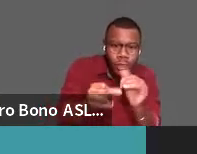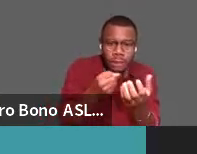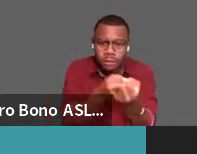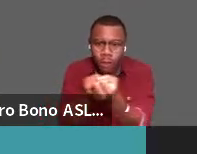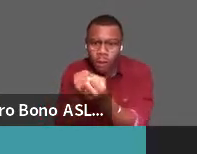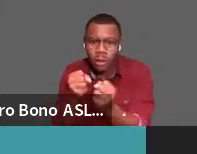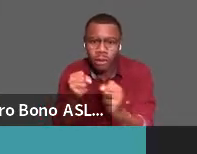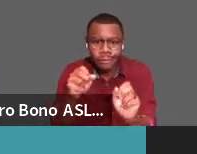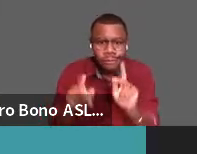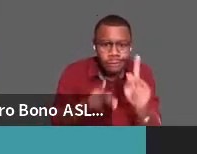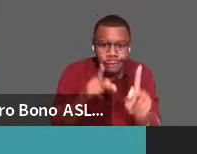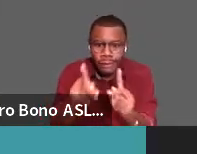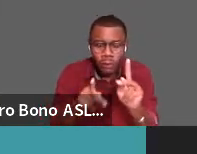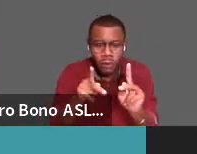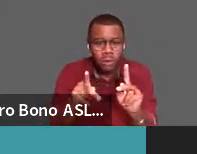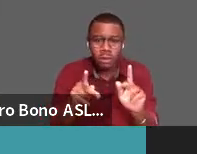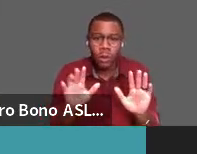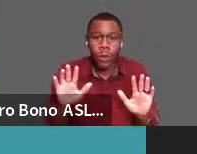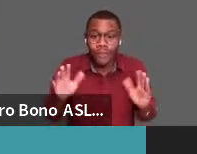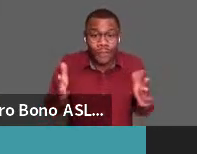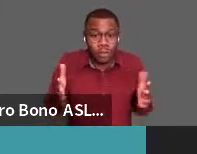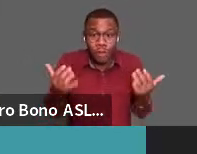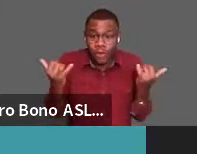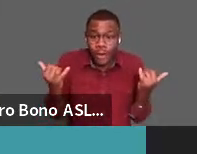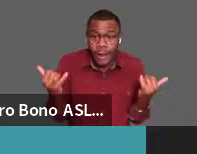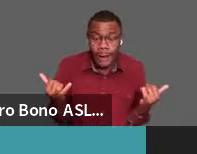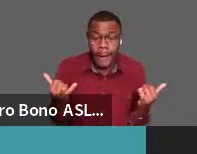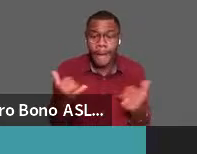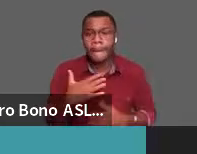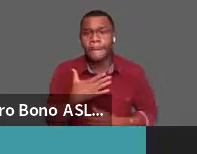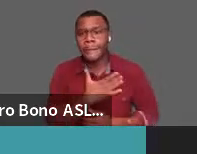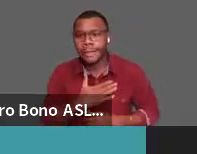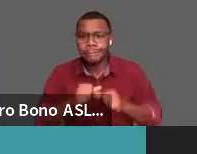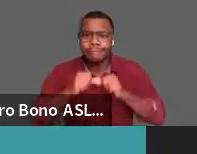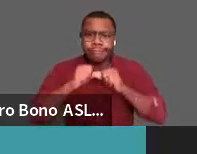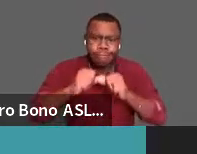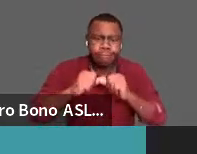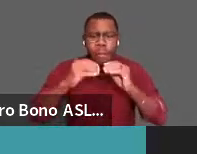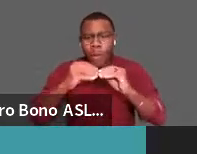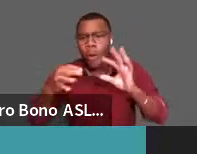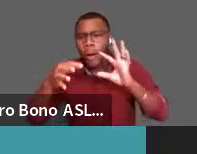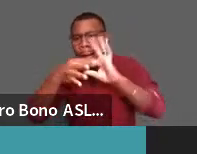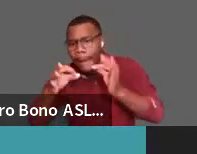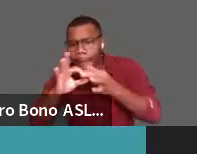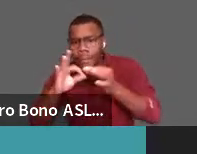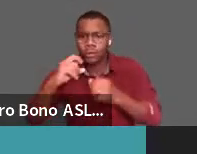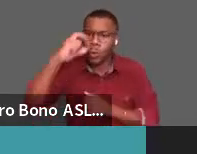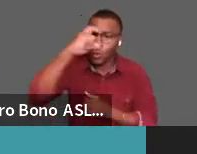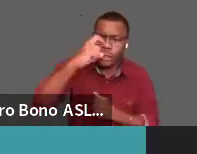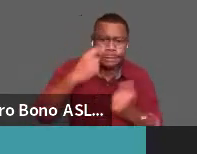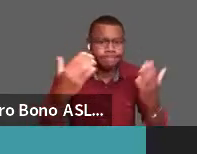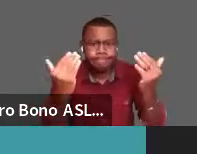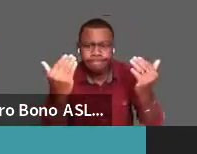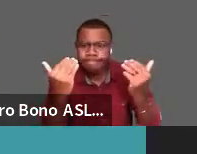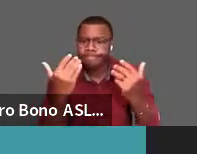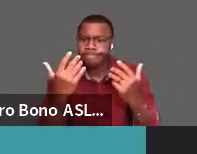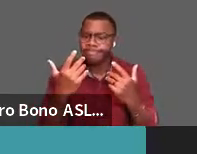your inspiration. Please keep the comments and wisdom coming. We couldn't do this work without you. Thank